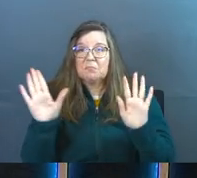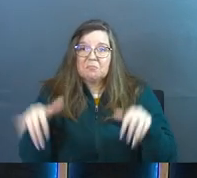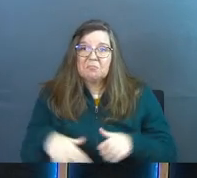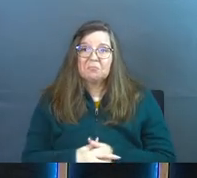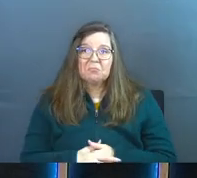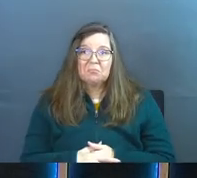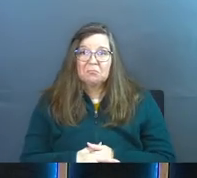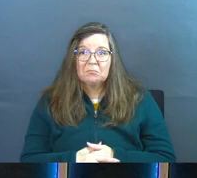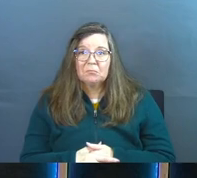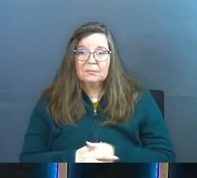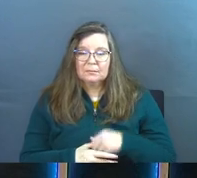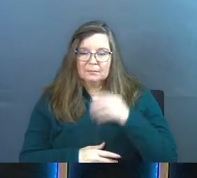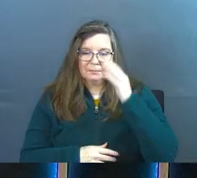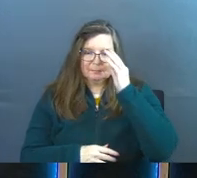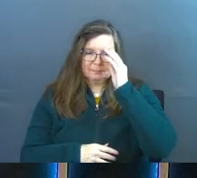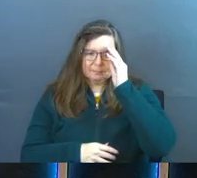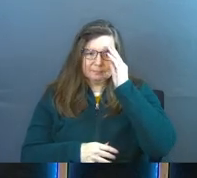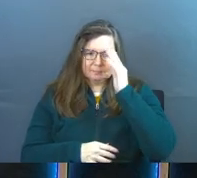matter.